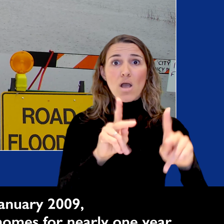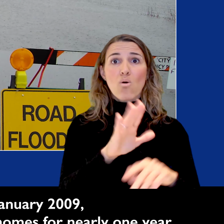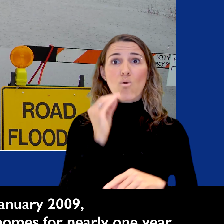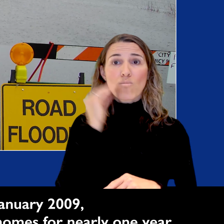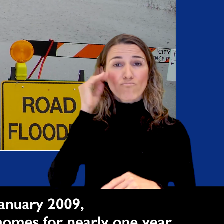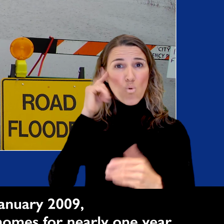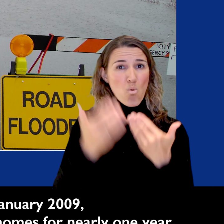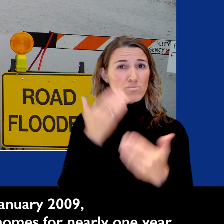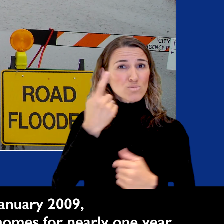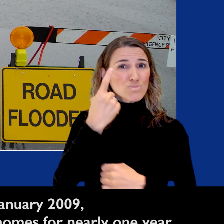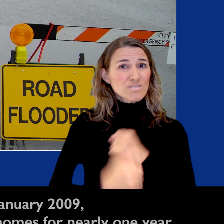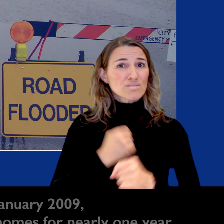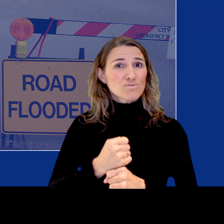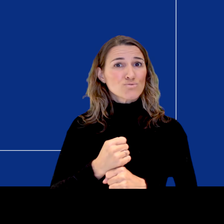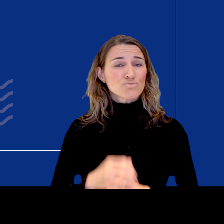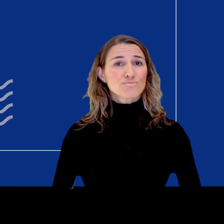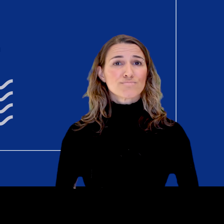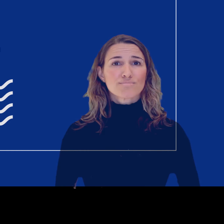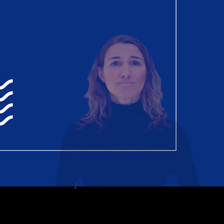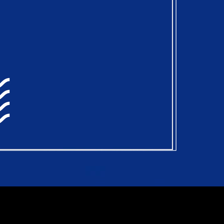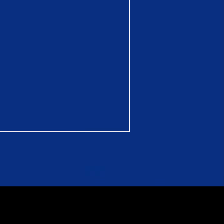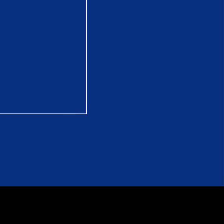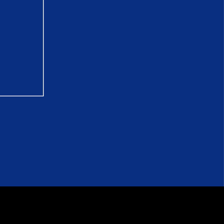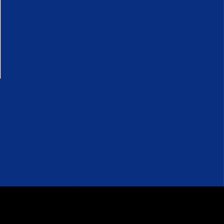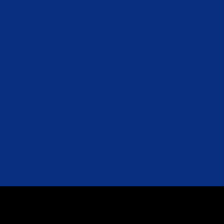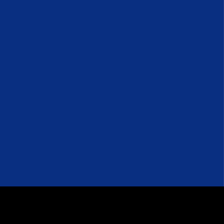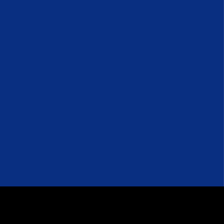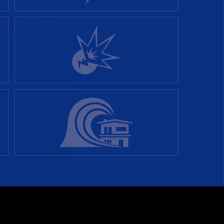homes for nearly 1 year.